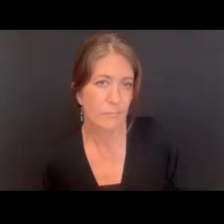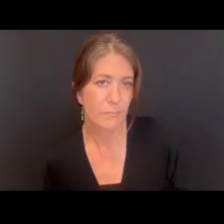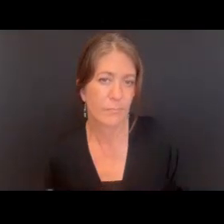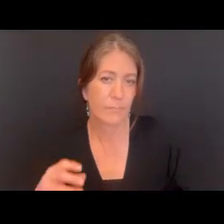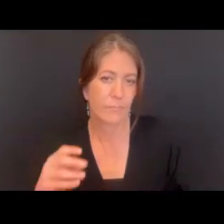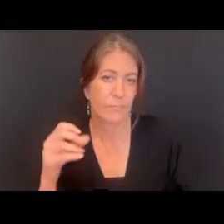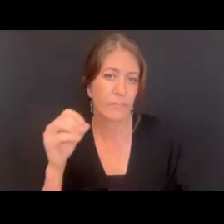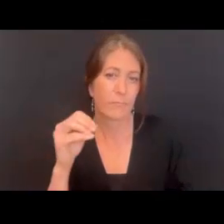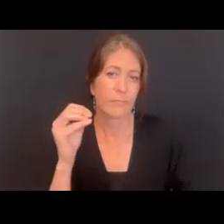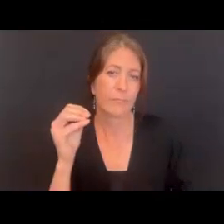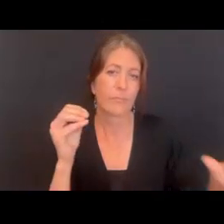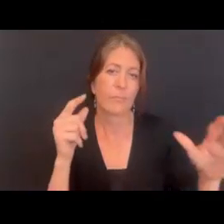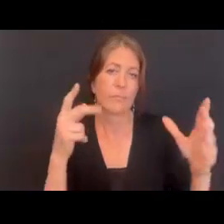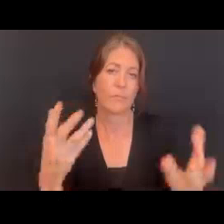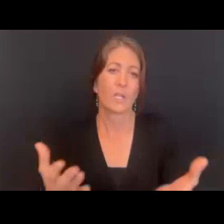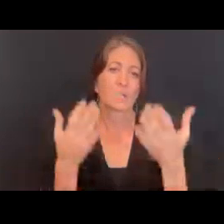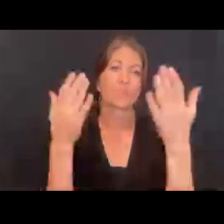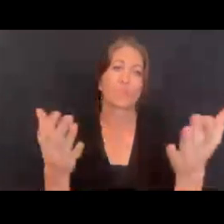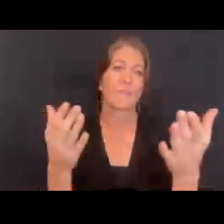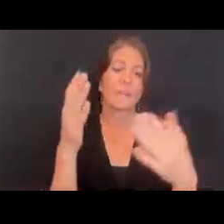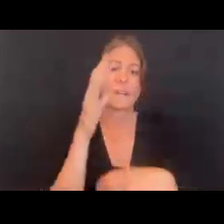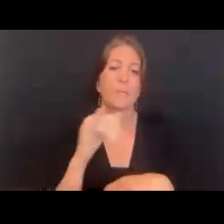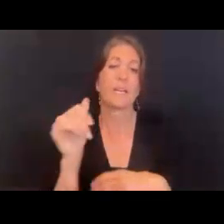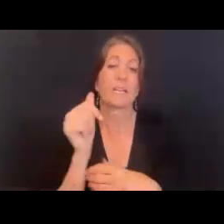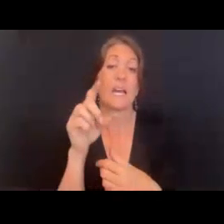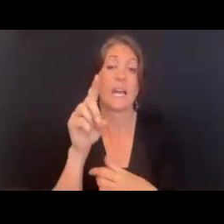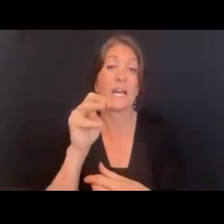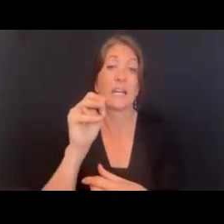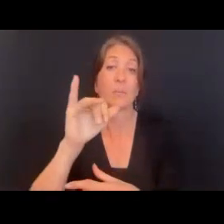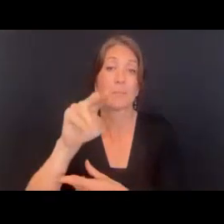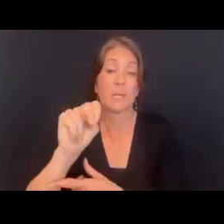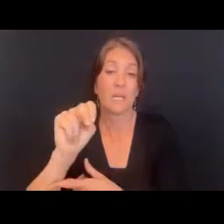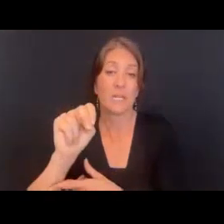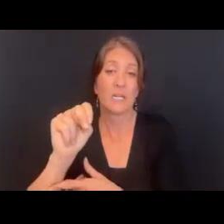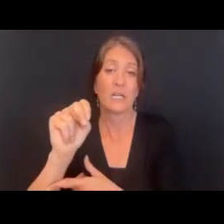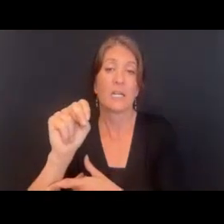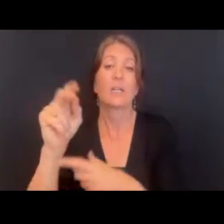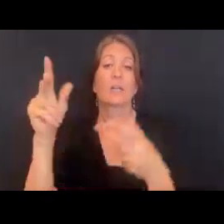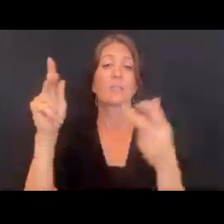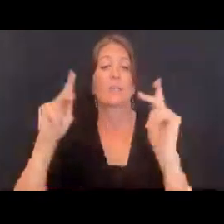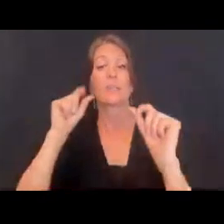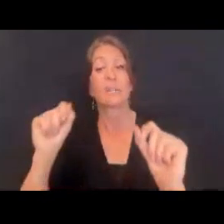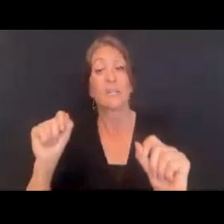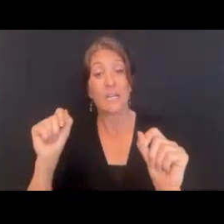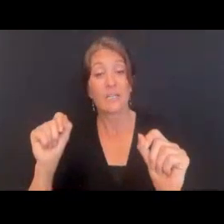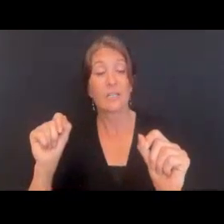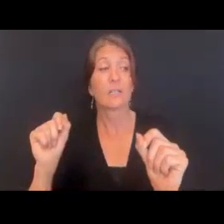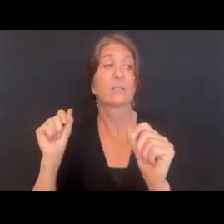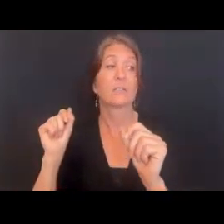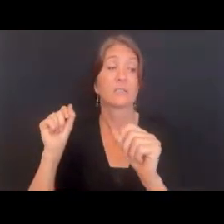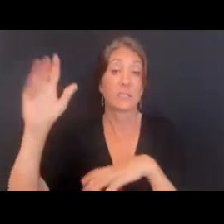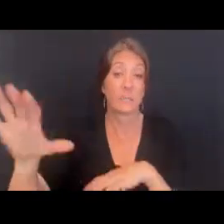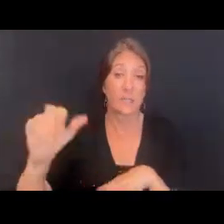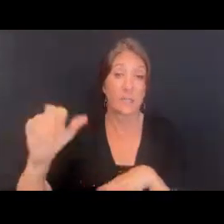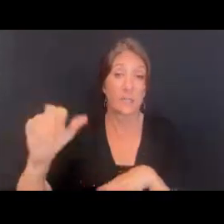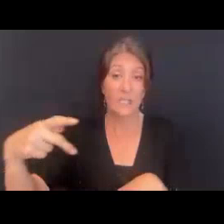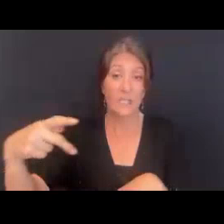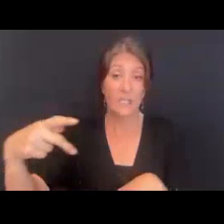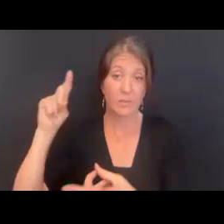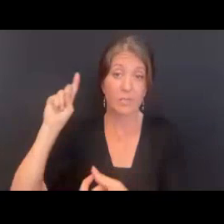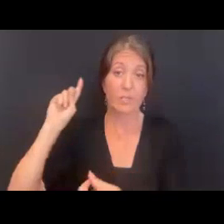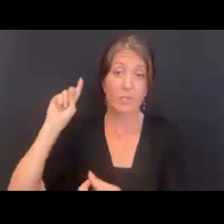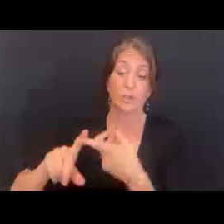advice. Administrative case managers are able to complete the Medicaid application or renewal and submit the application timely to KDHE,